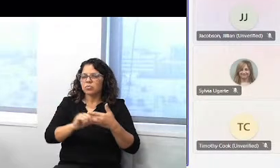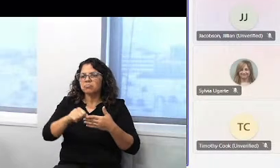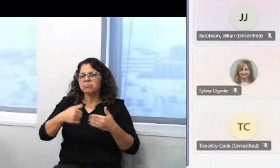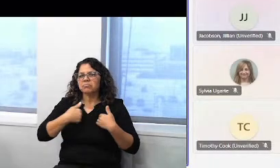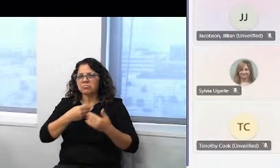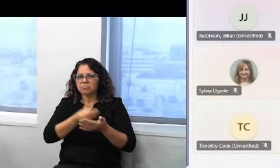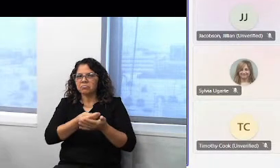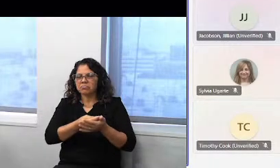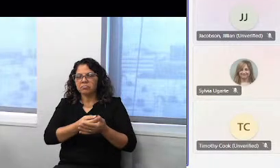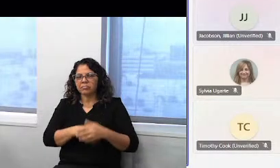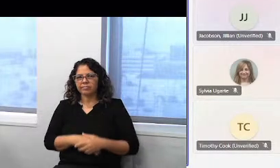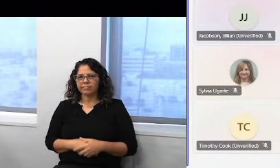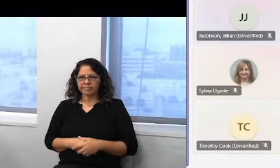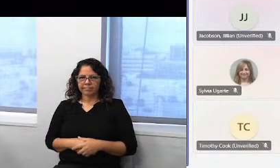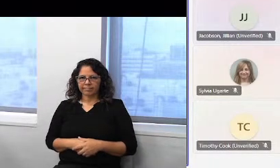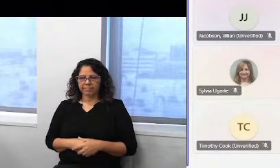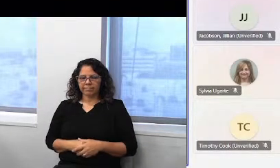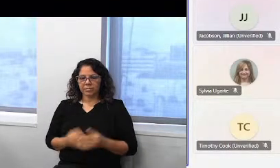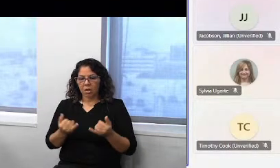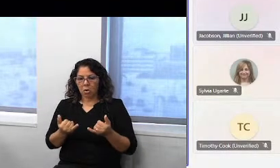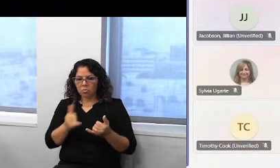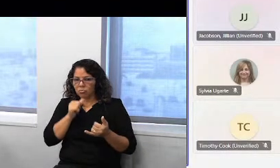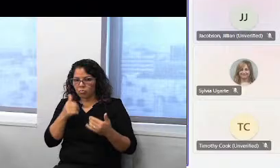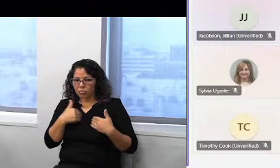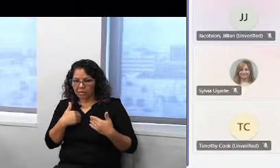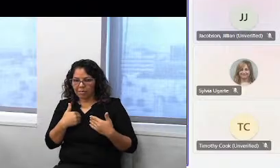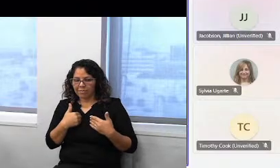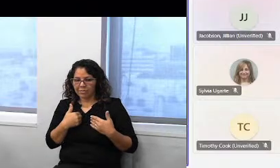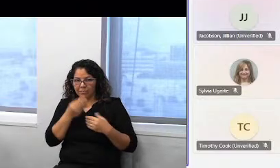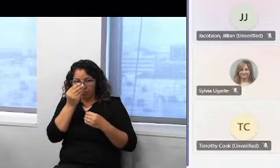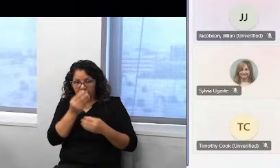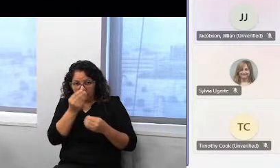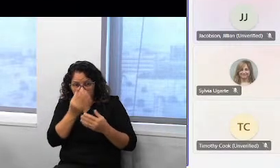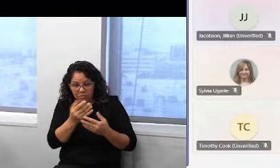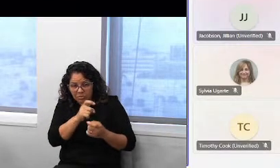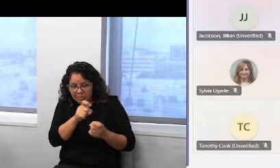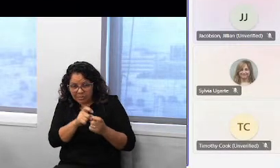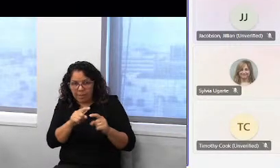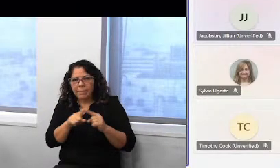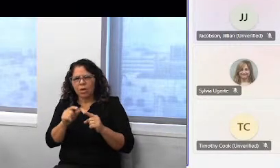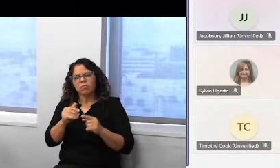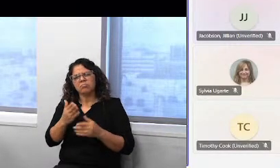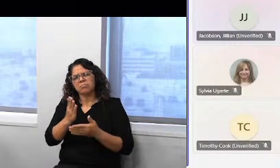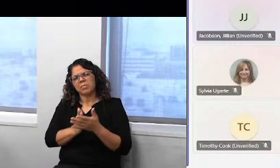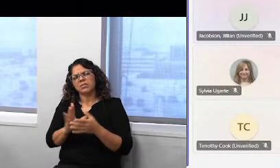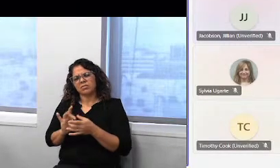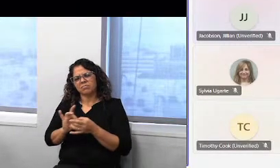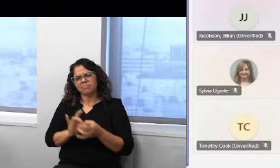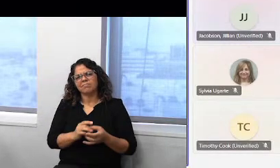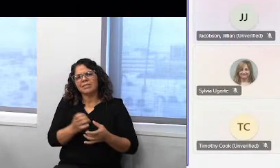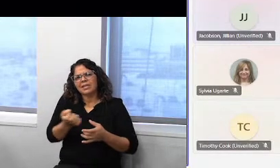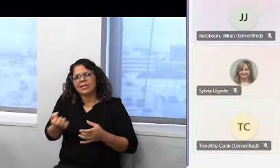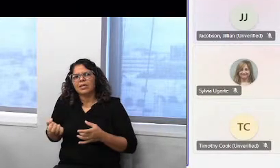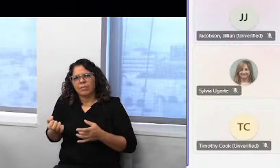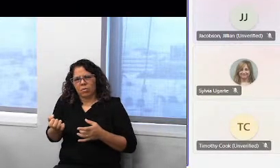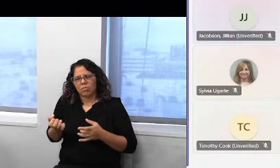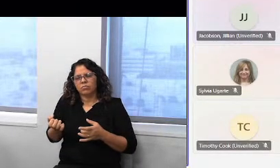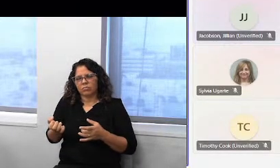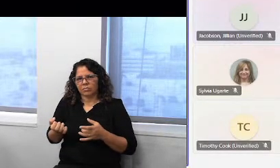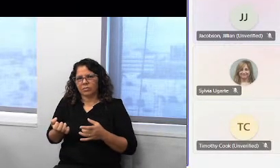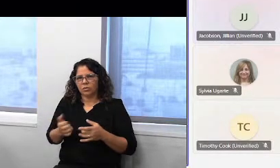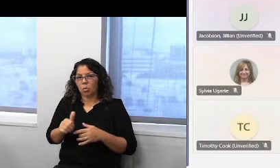of that, because some upgrades are related to substation equipment. Some of them has to do with line and capacity that we're planning